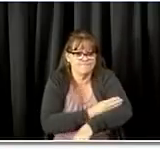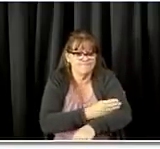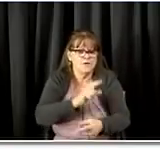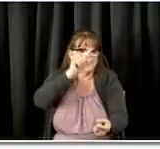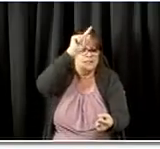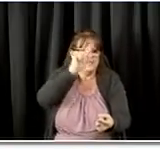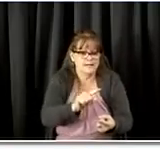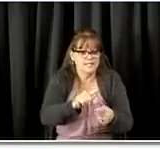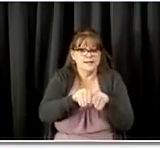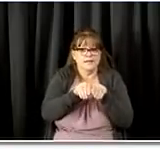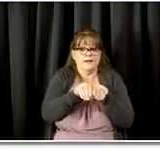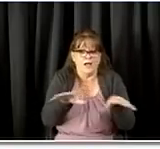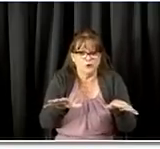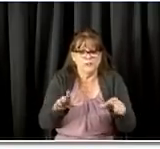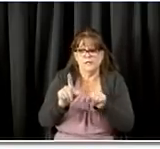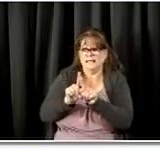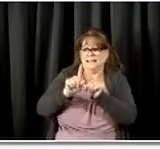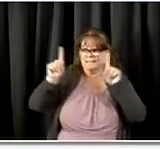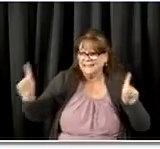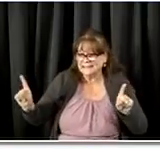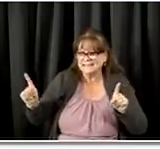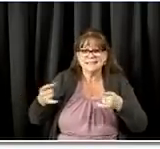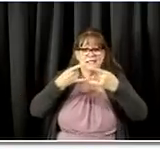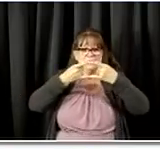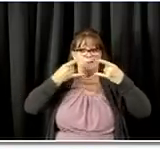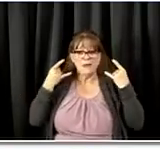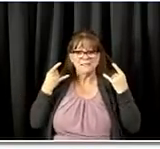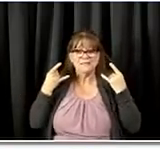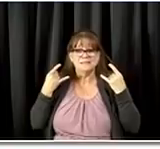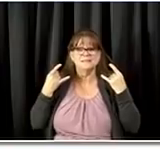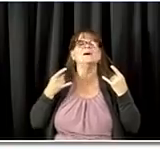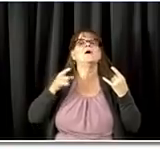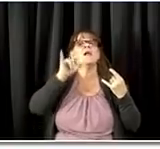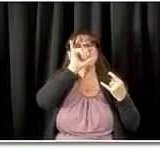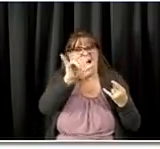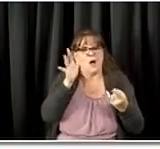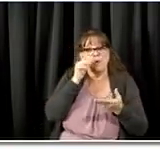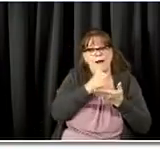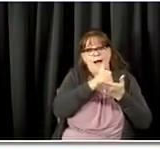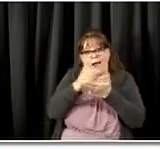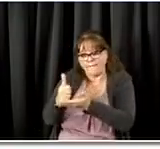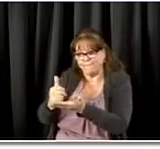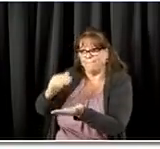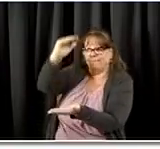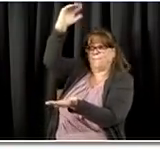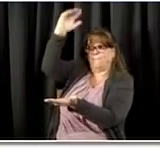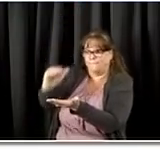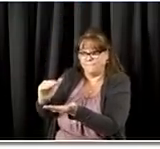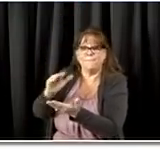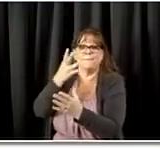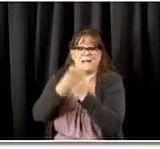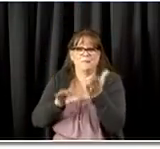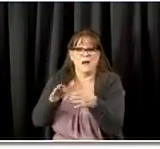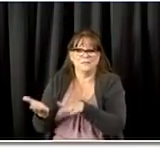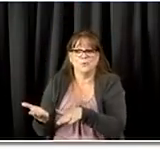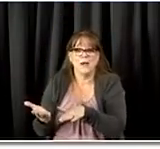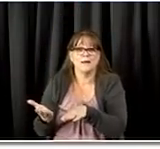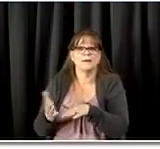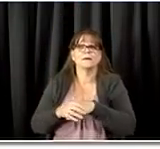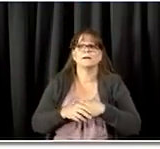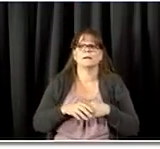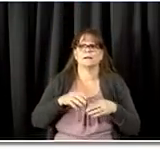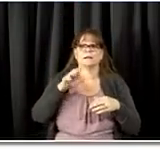improve mask compliance, you'll see that we can really decrease the number of deaths that occur in Colorado by thousands. Next slide.